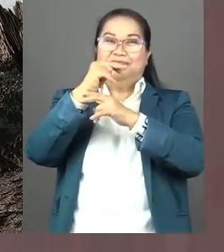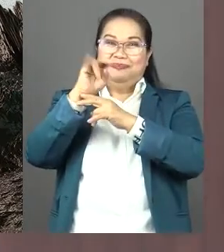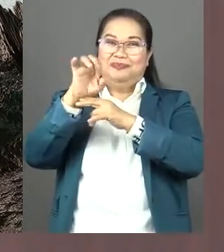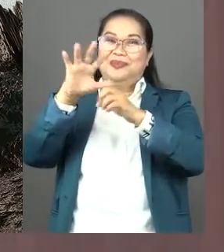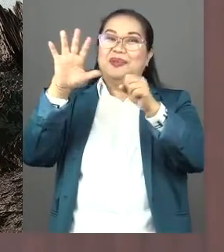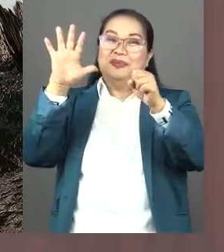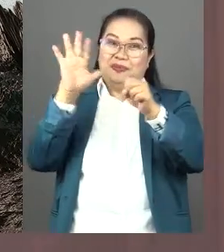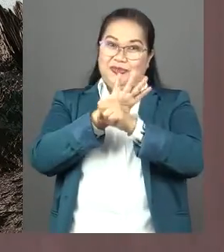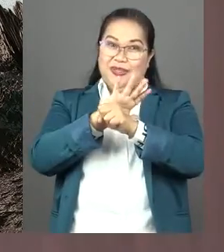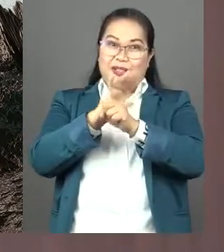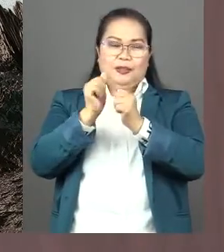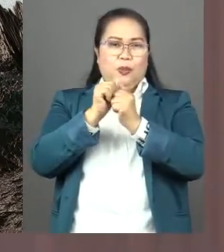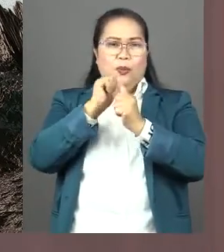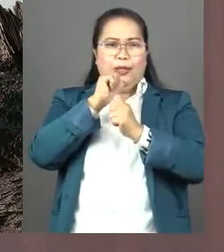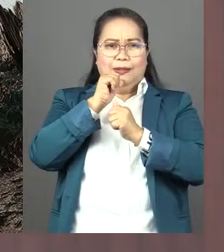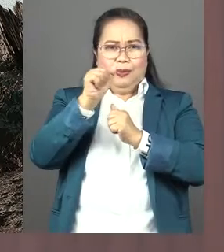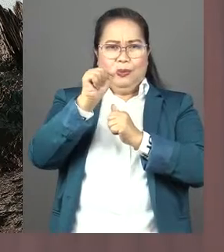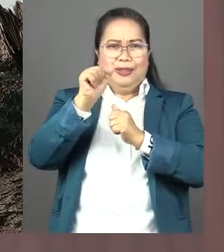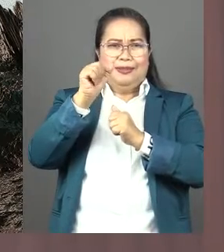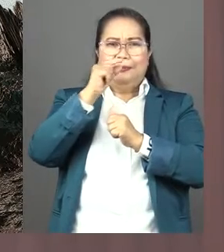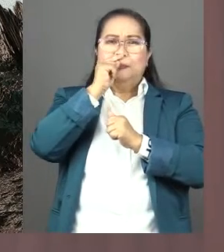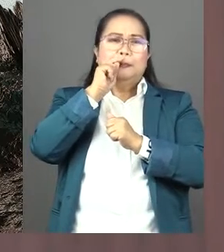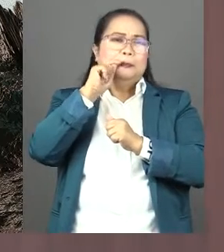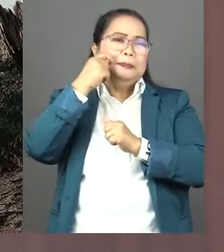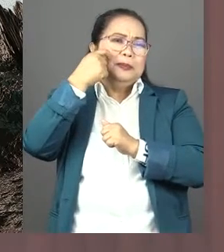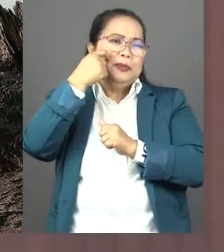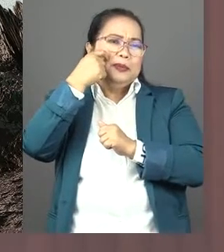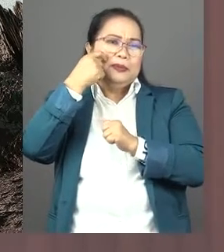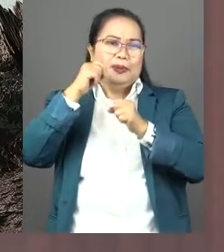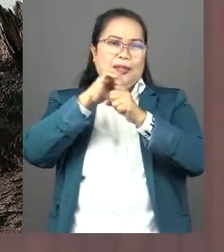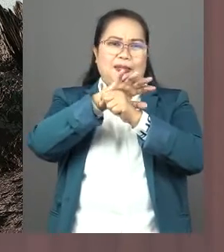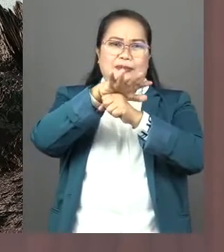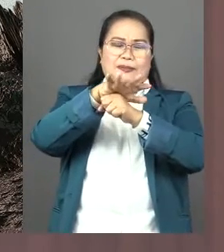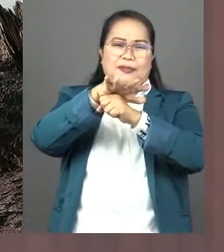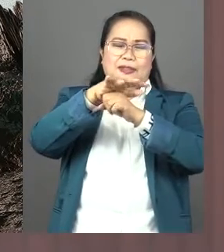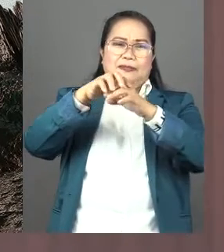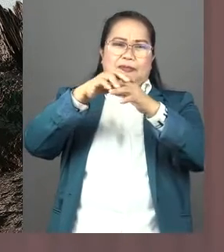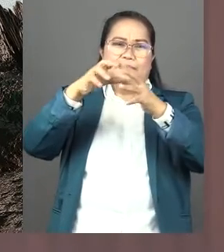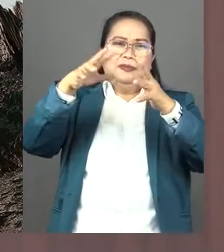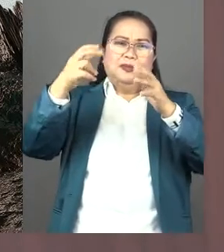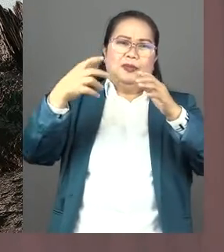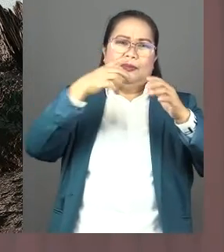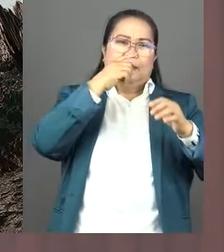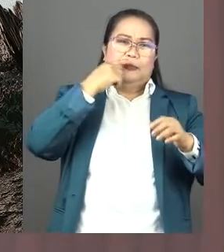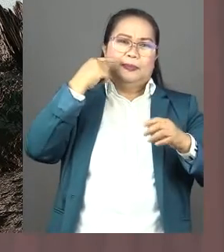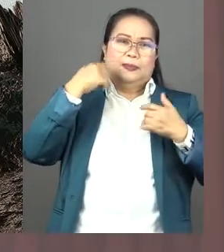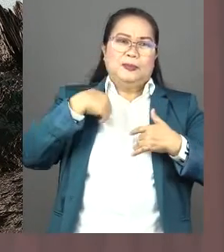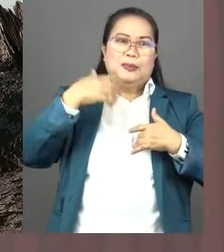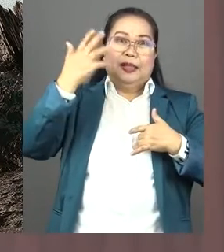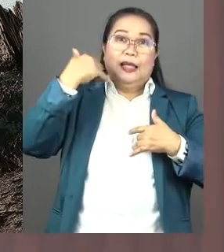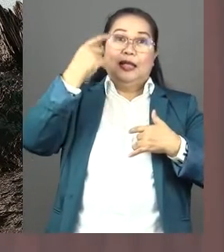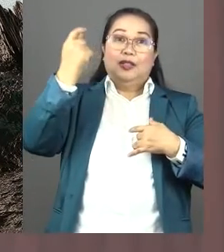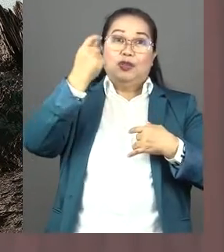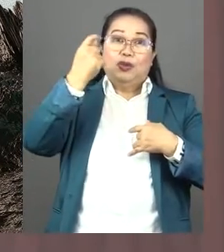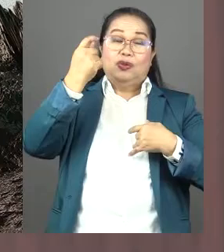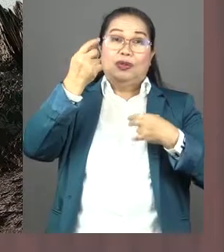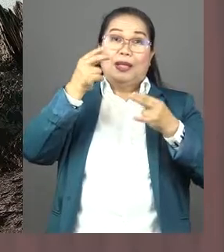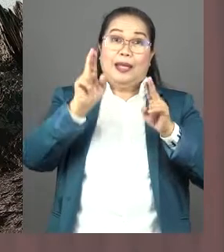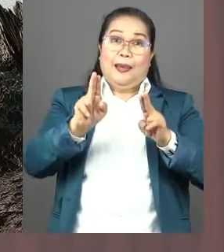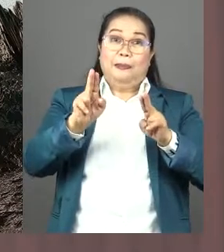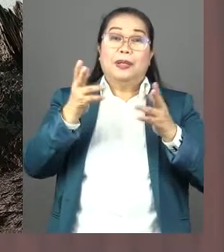filled not with the Ukraine invasion, but with what happened last Tuesday